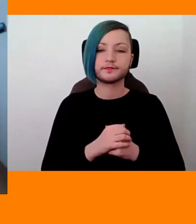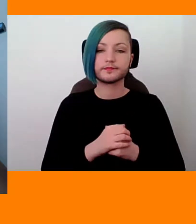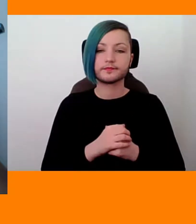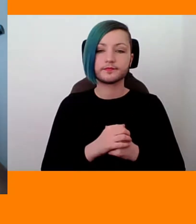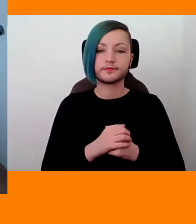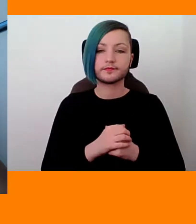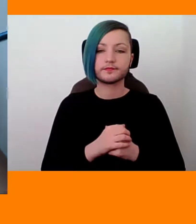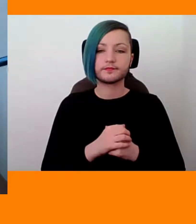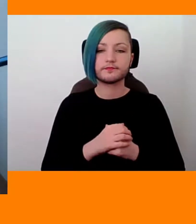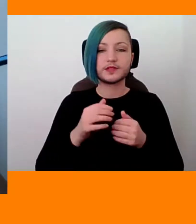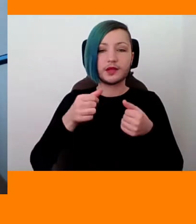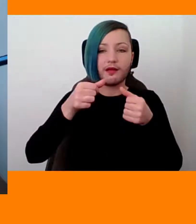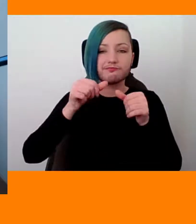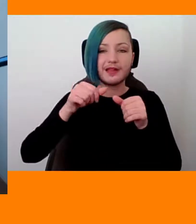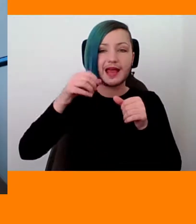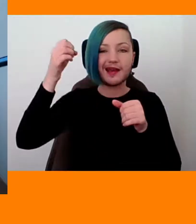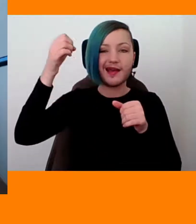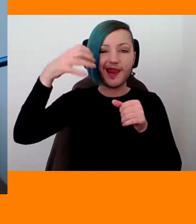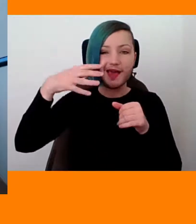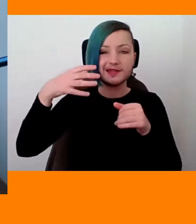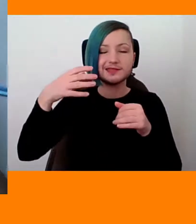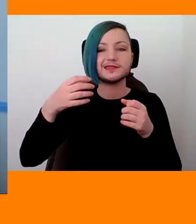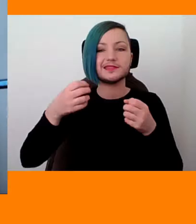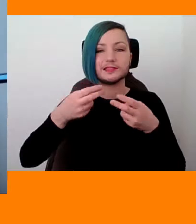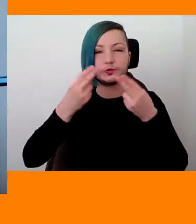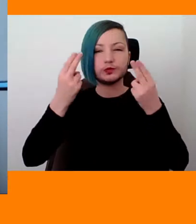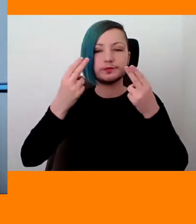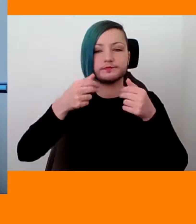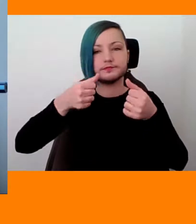So then you've got your highlights and then your next section